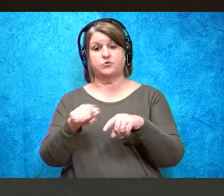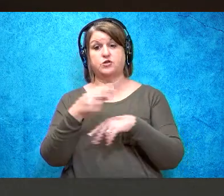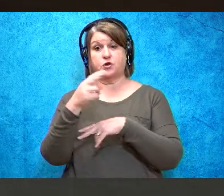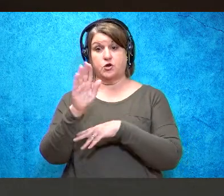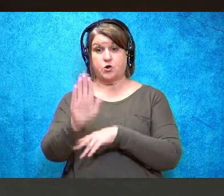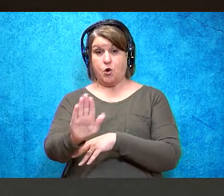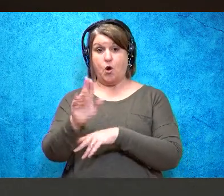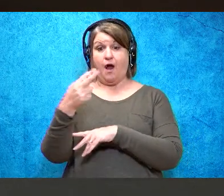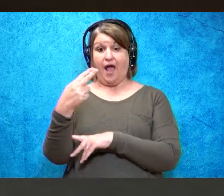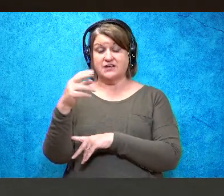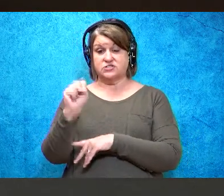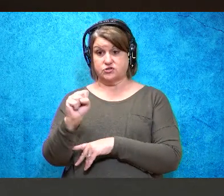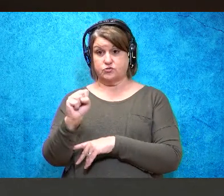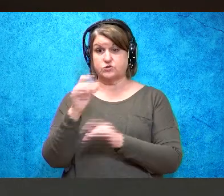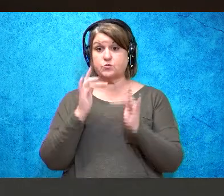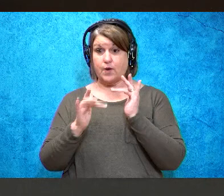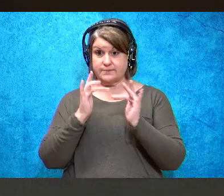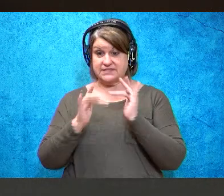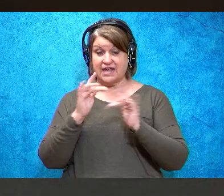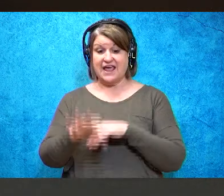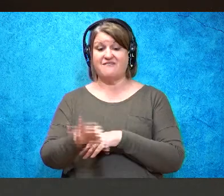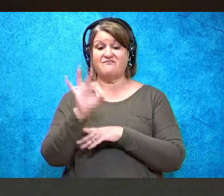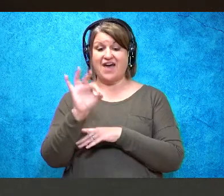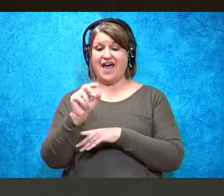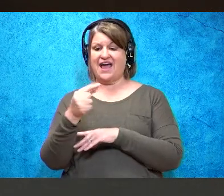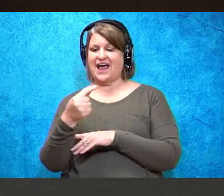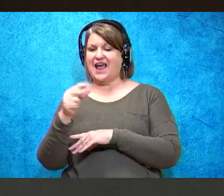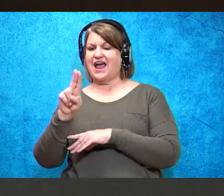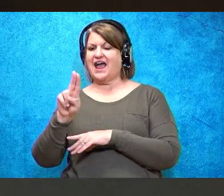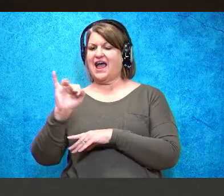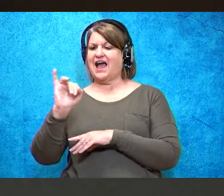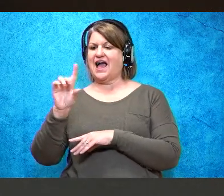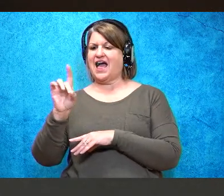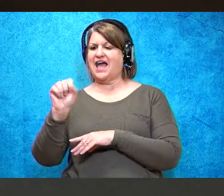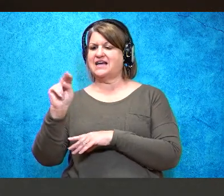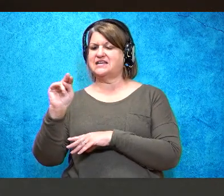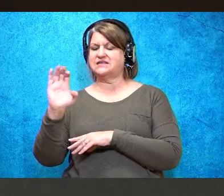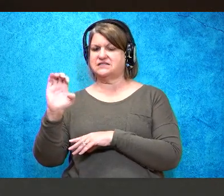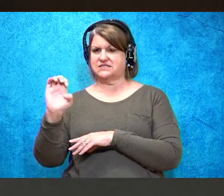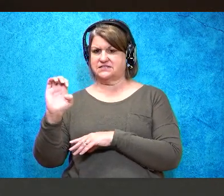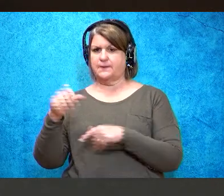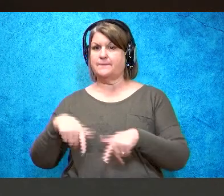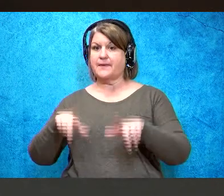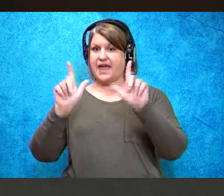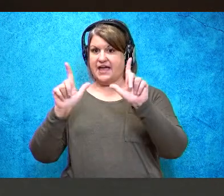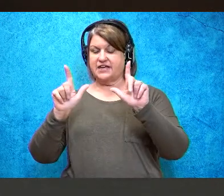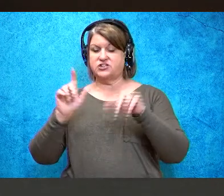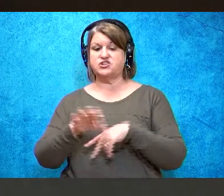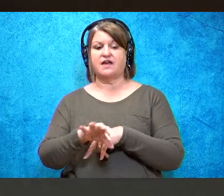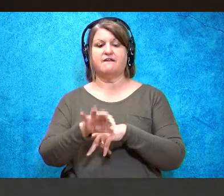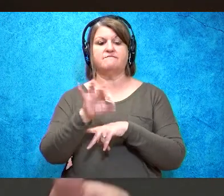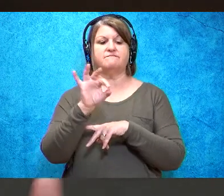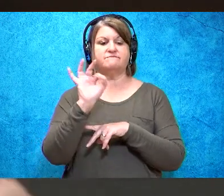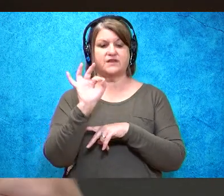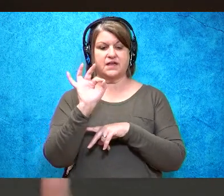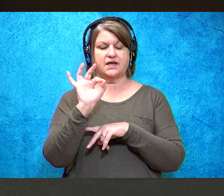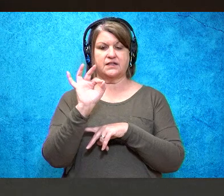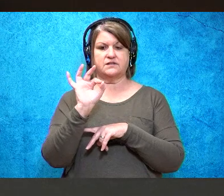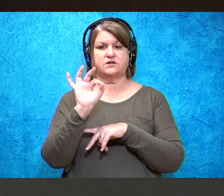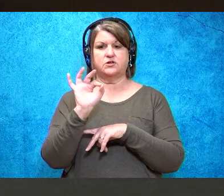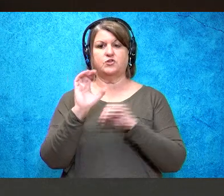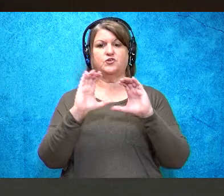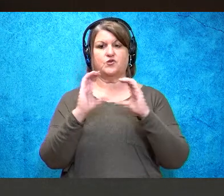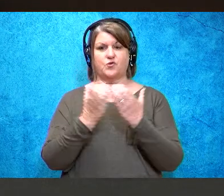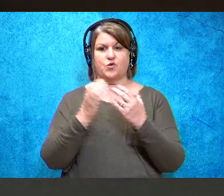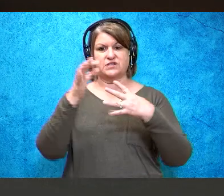website and find the guidance page and click on your appropriate course selection sheet and fill